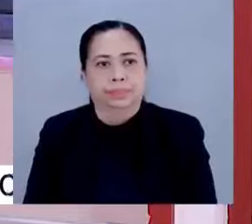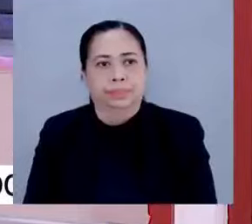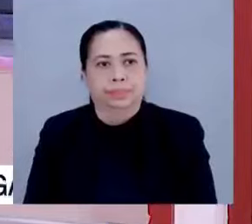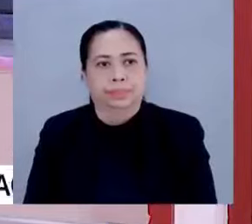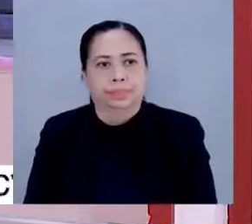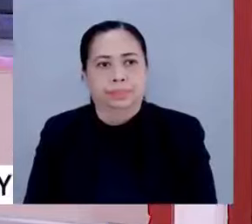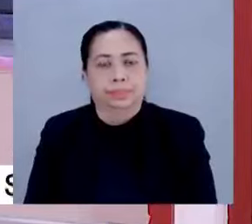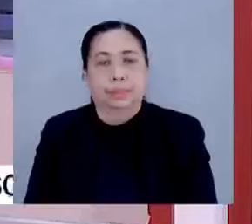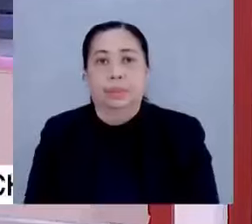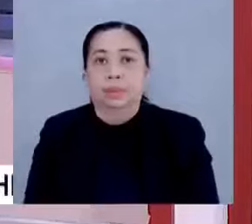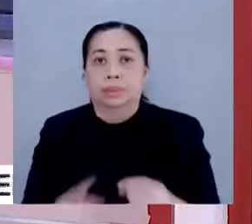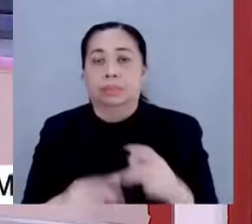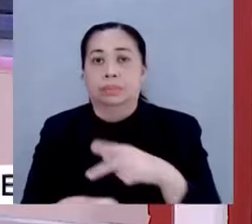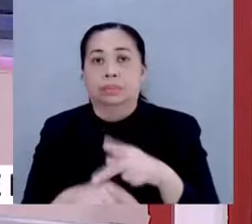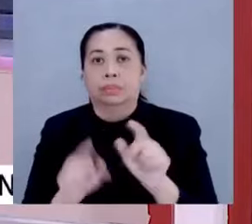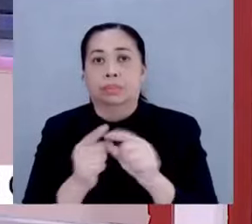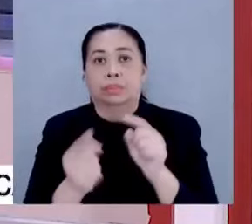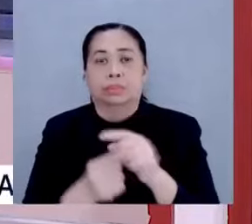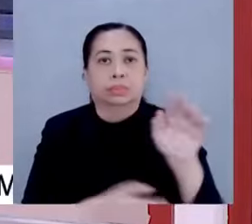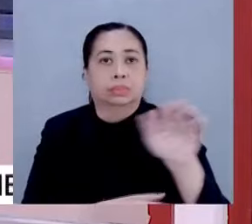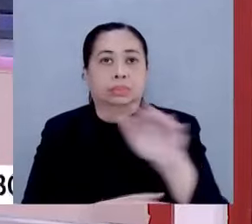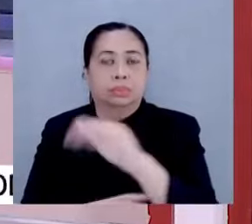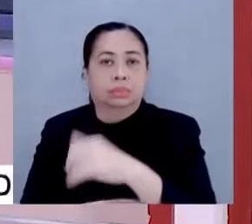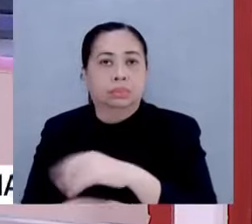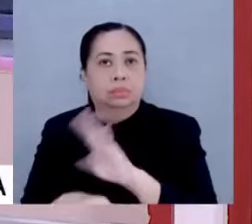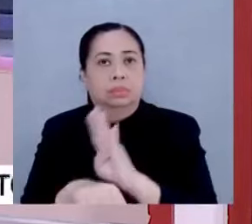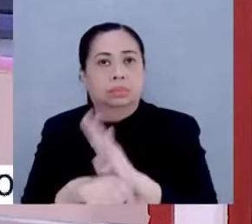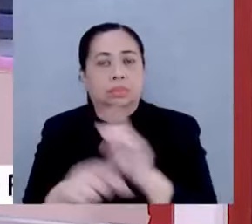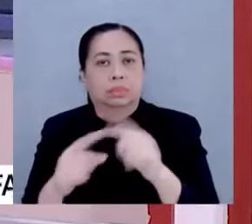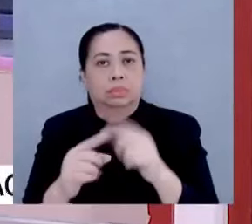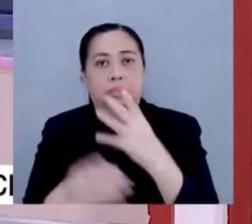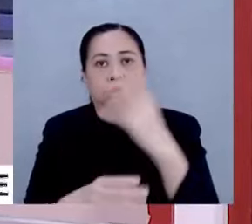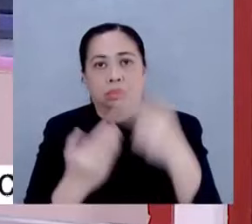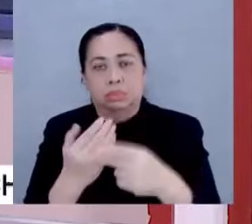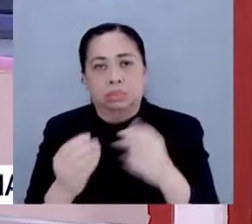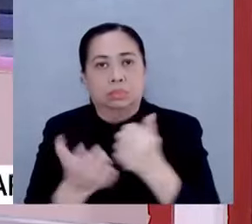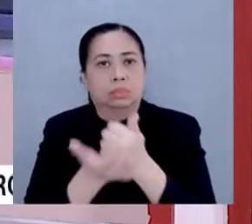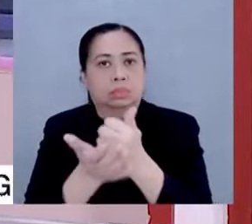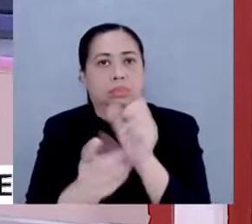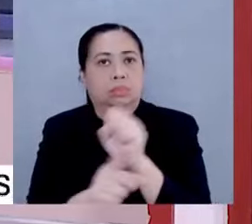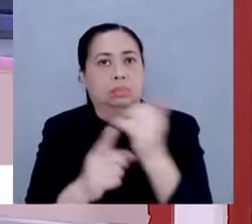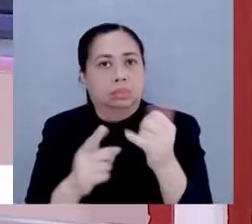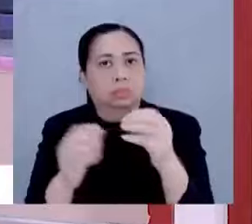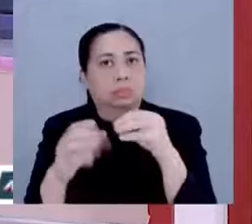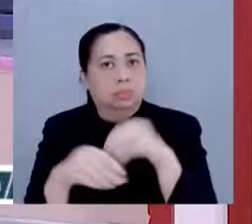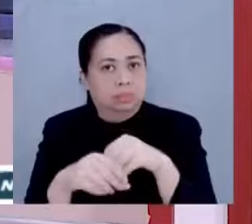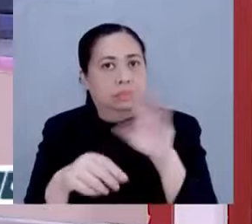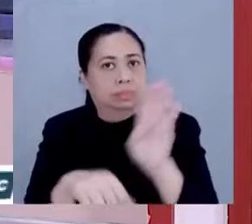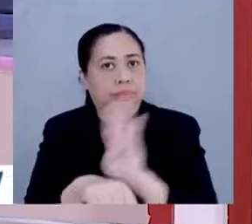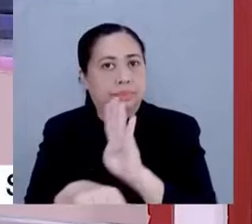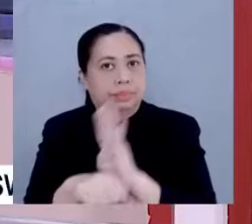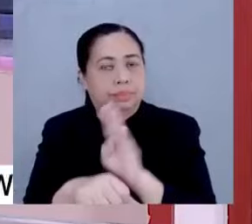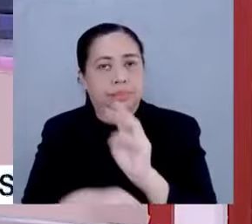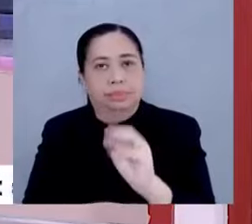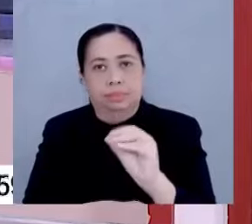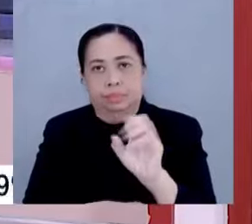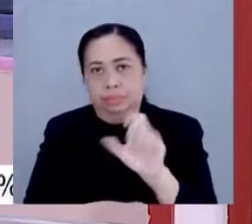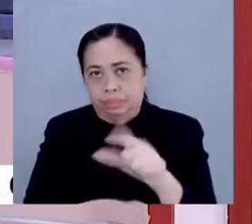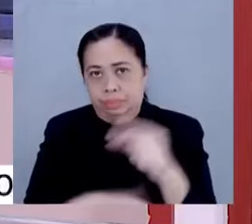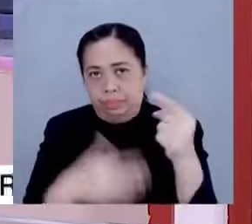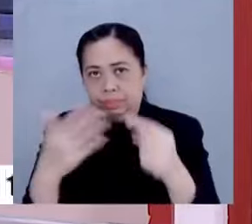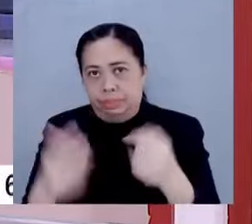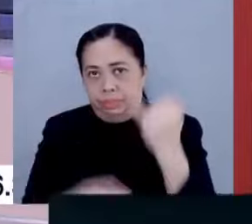top Philippine business group is calling on firms to integrate programs aimed at helping society into their business model. The details from